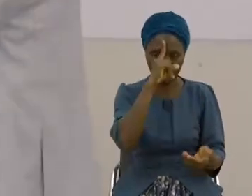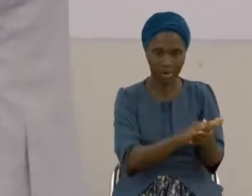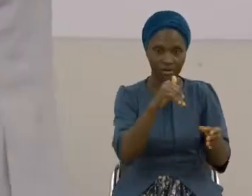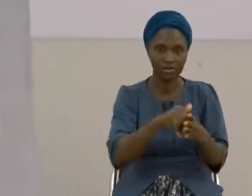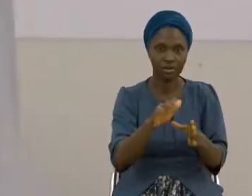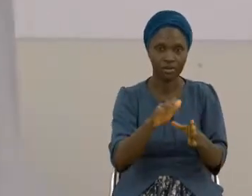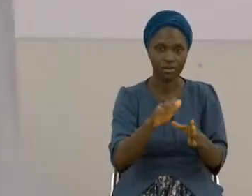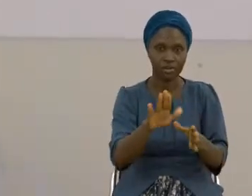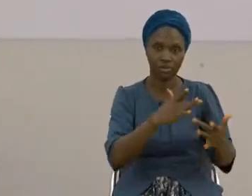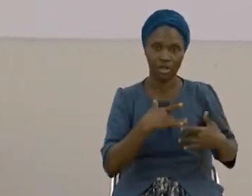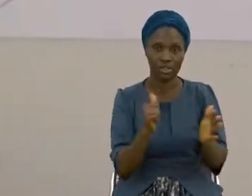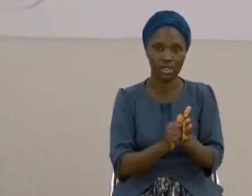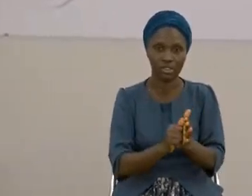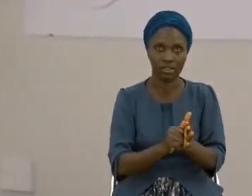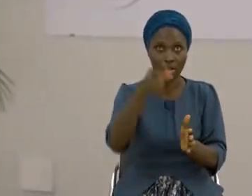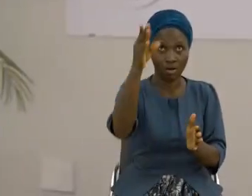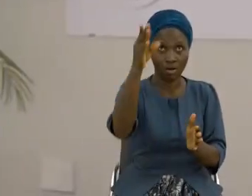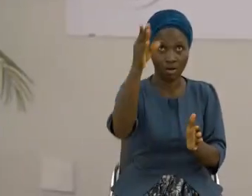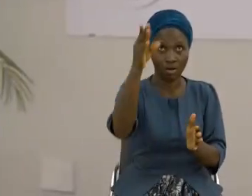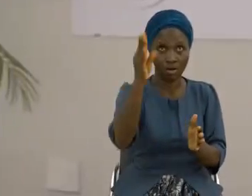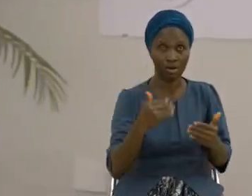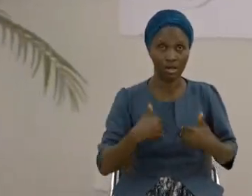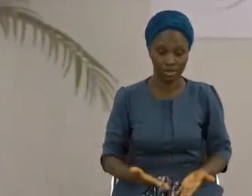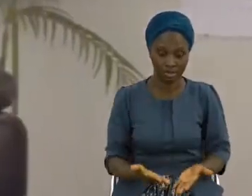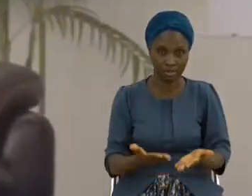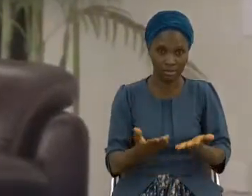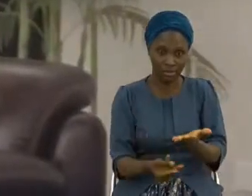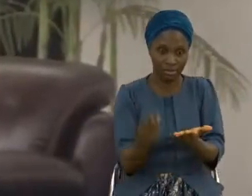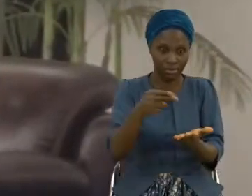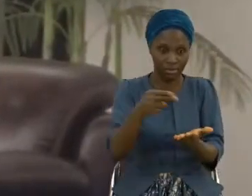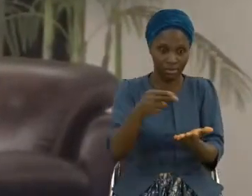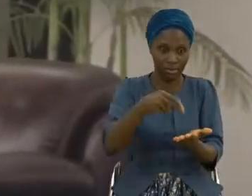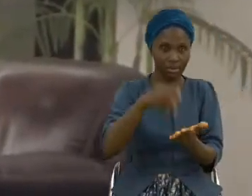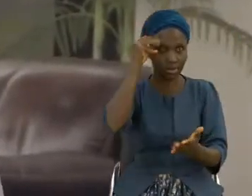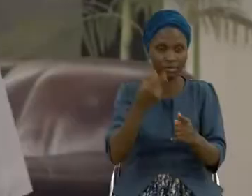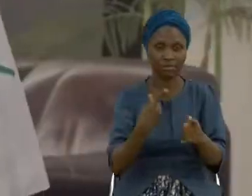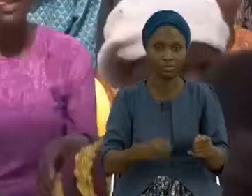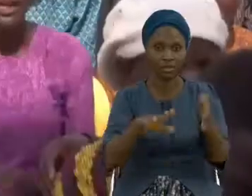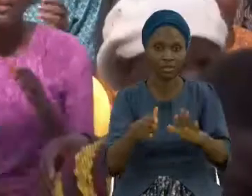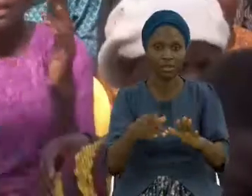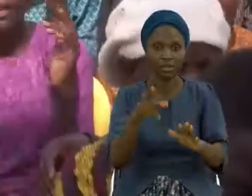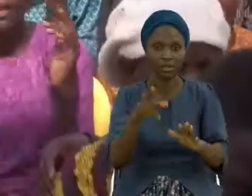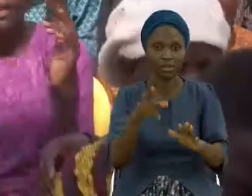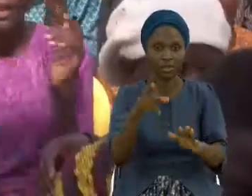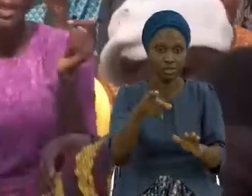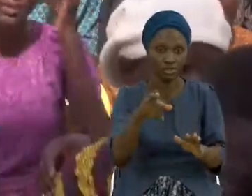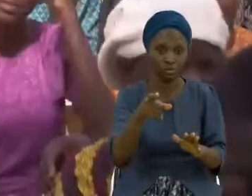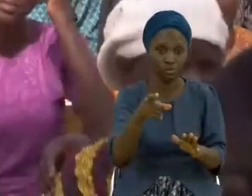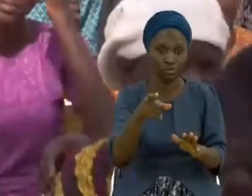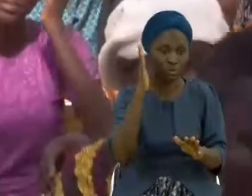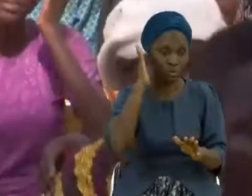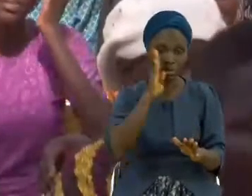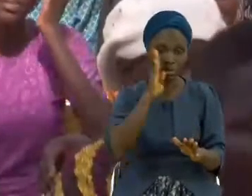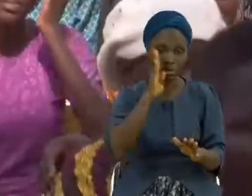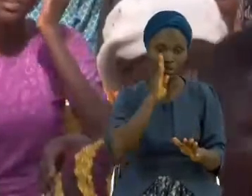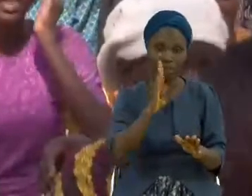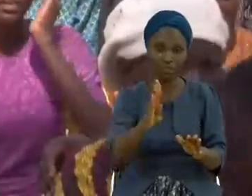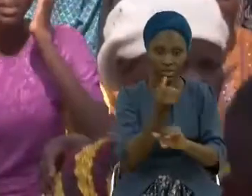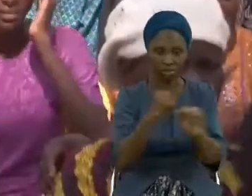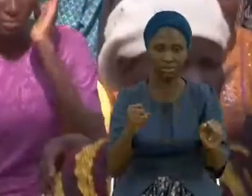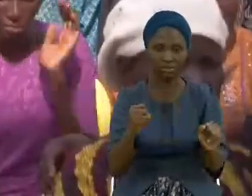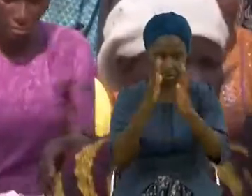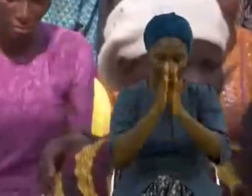dead thou shalt be saved amen salvation is for